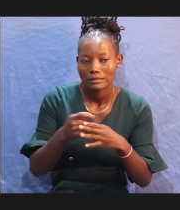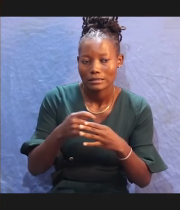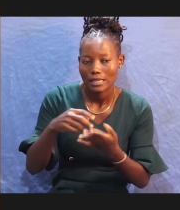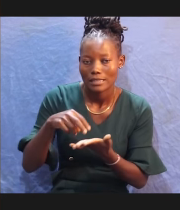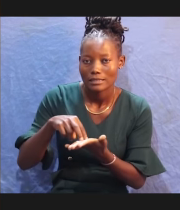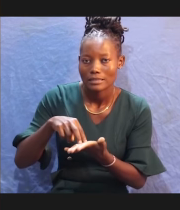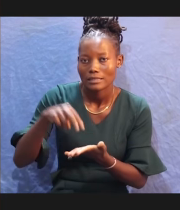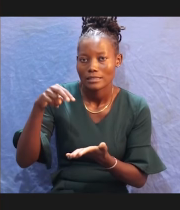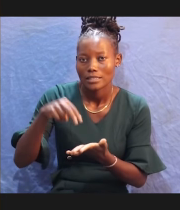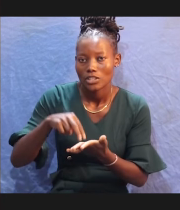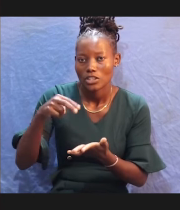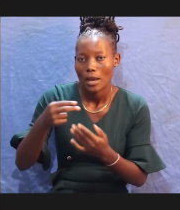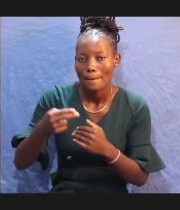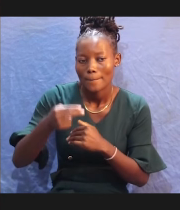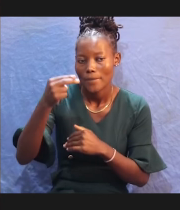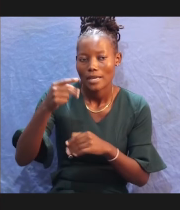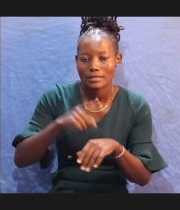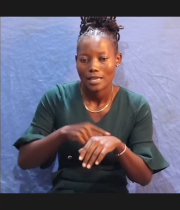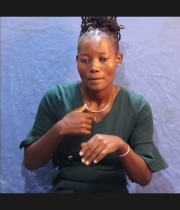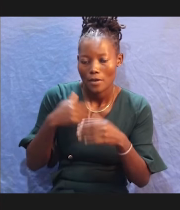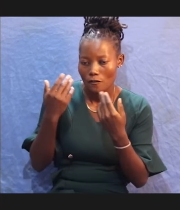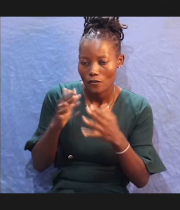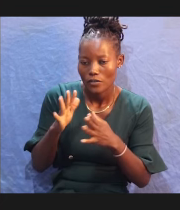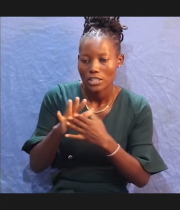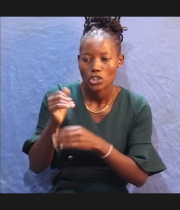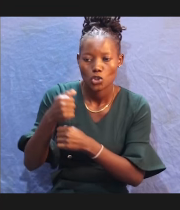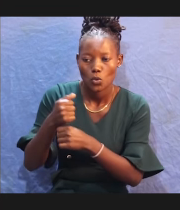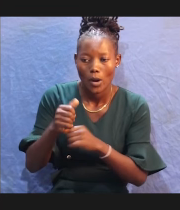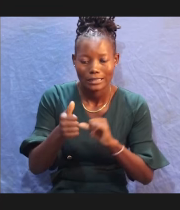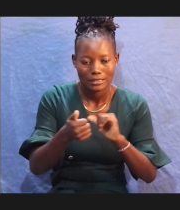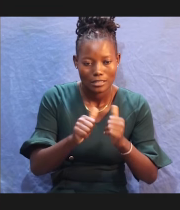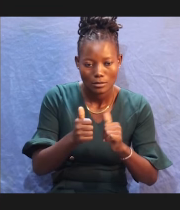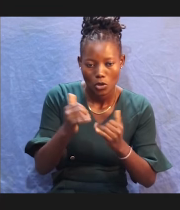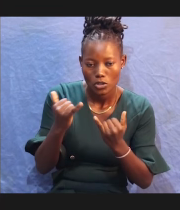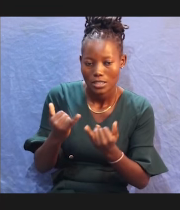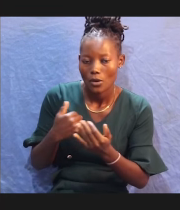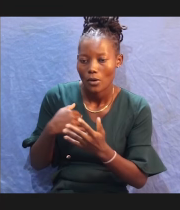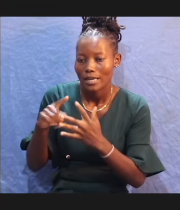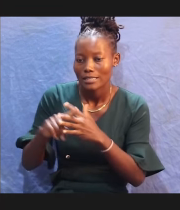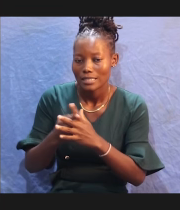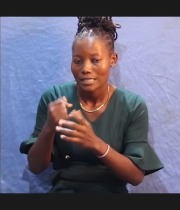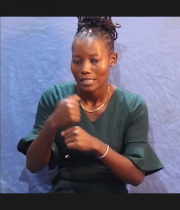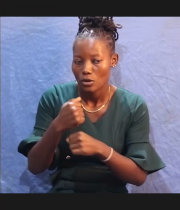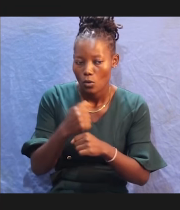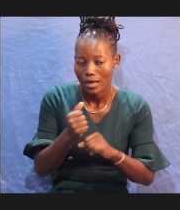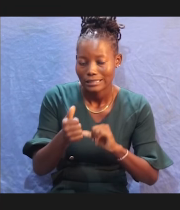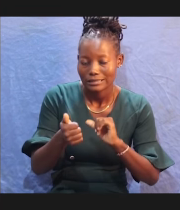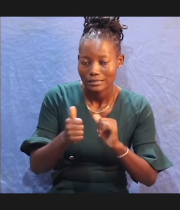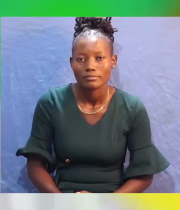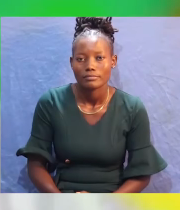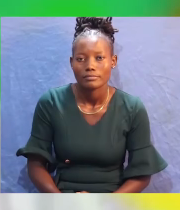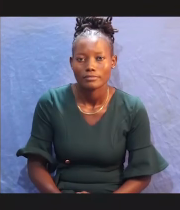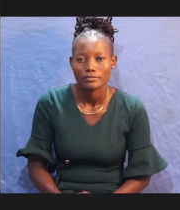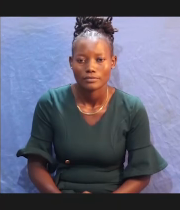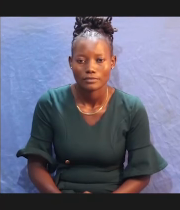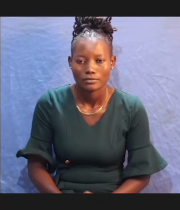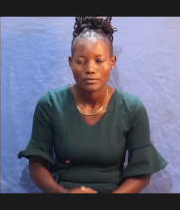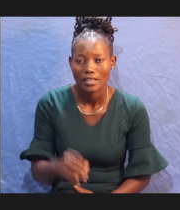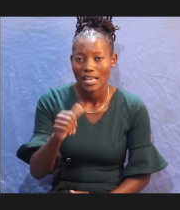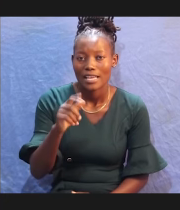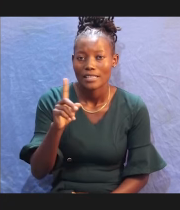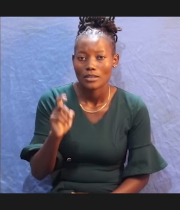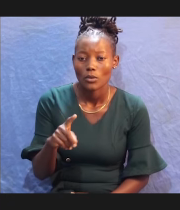my career in that sport, I started working in sport organization and started working with sport until if you have any